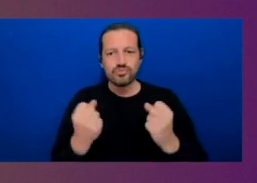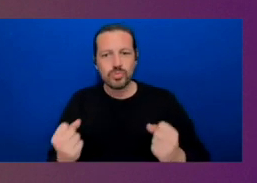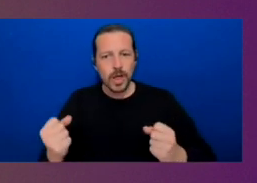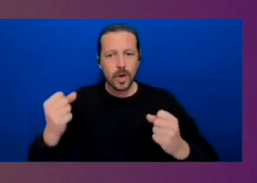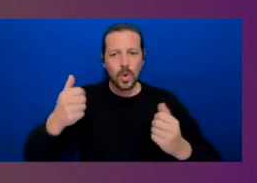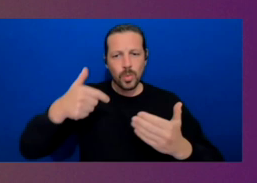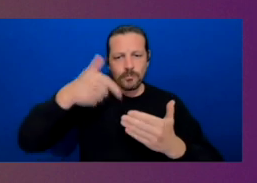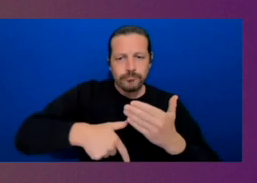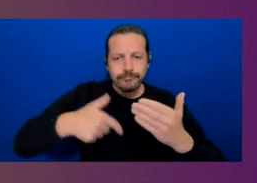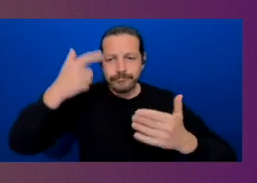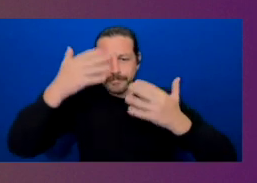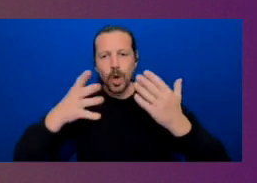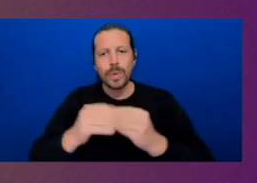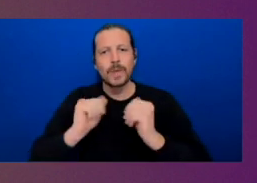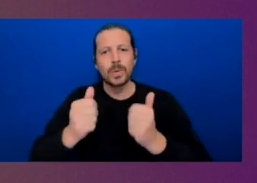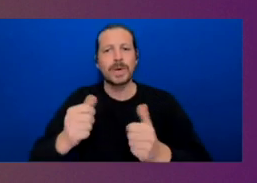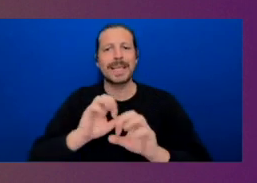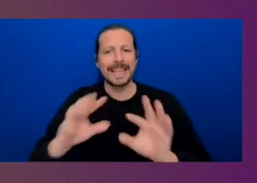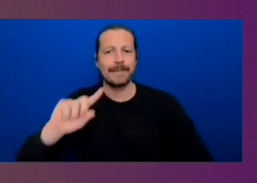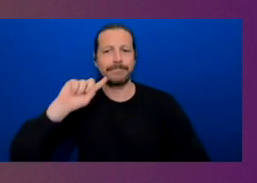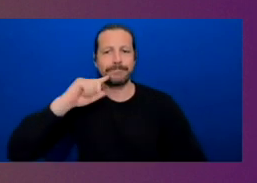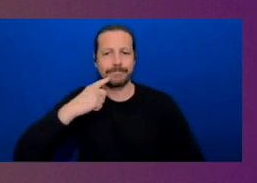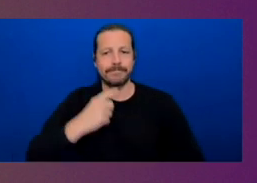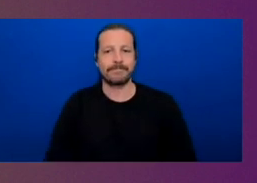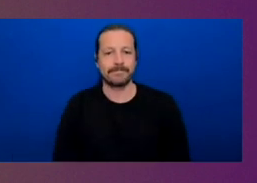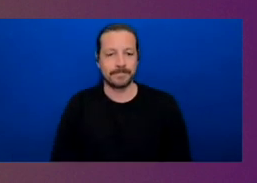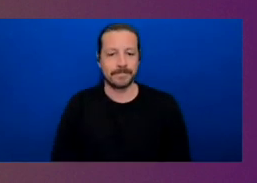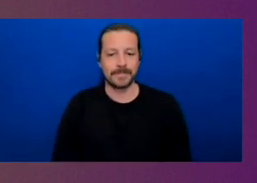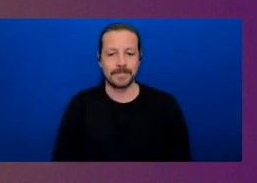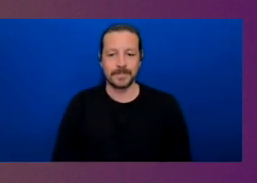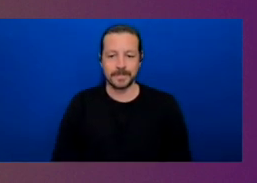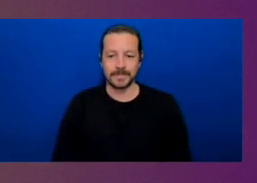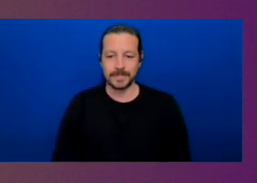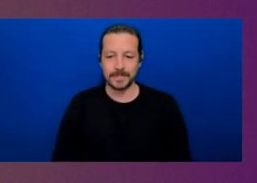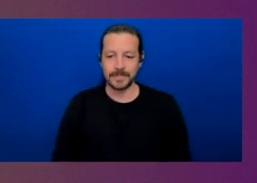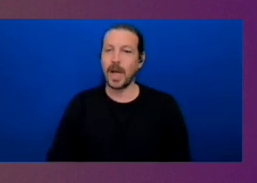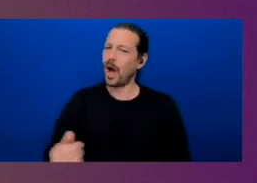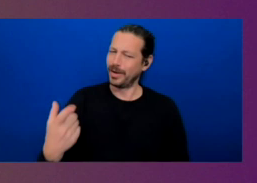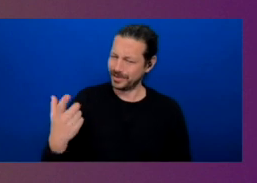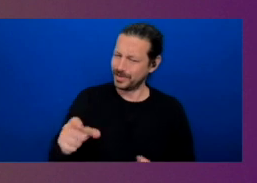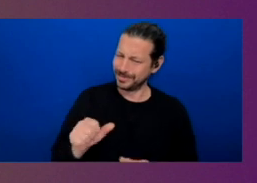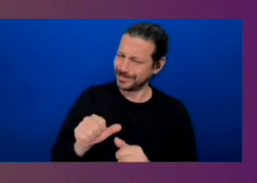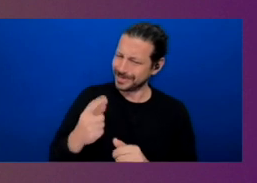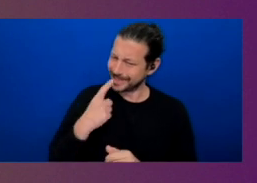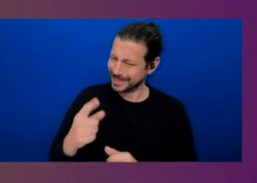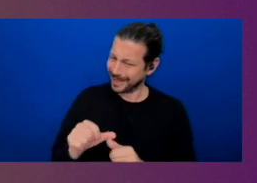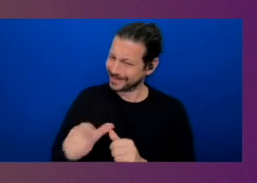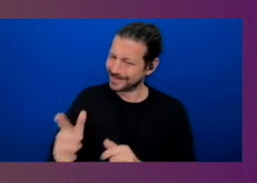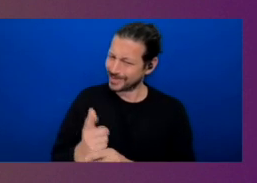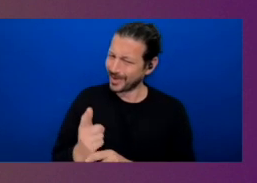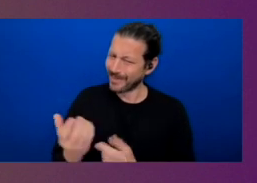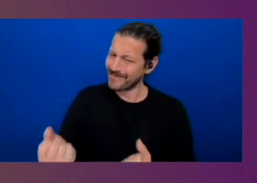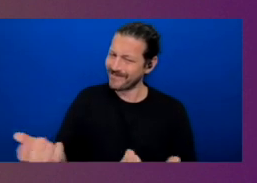designed with intent. Love that. Love it. And what rubbish has something remarkable to share. Yeah,